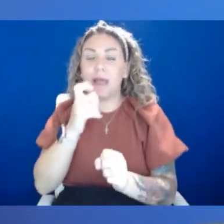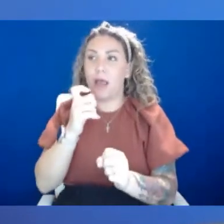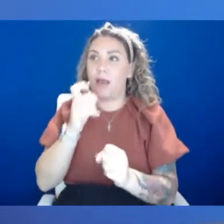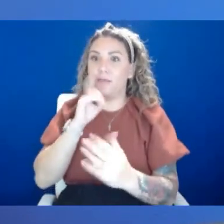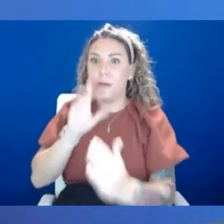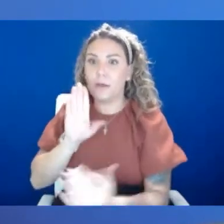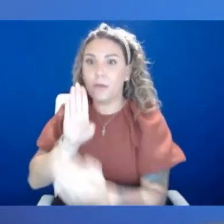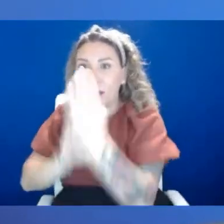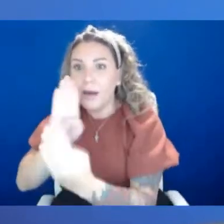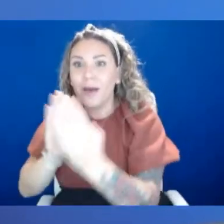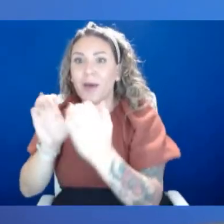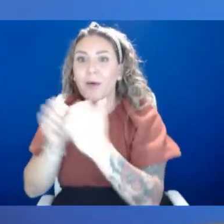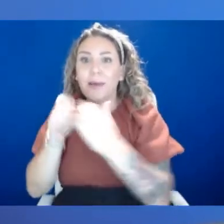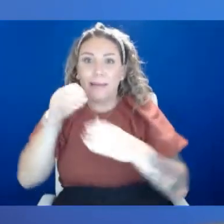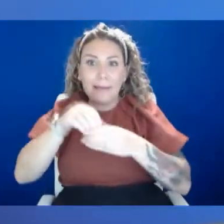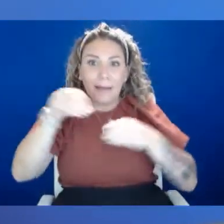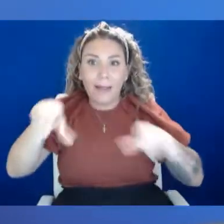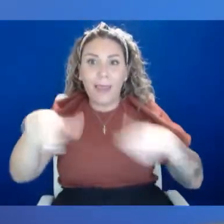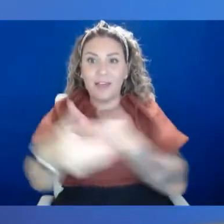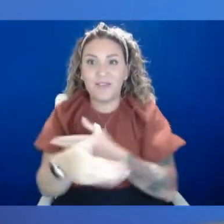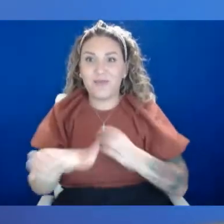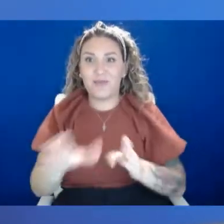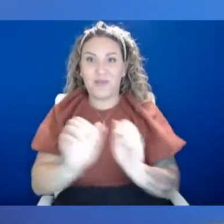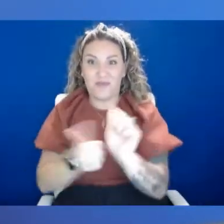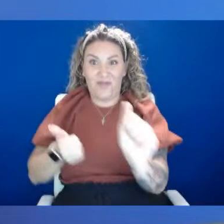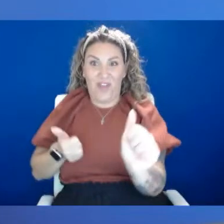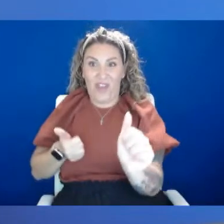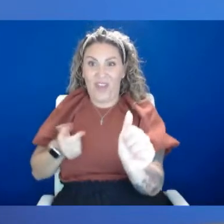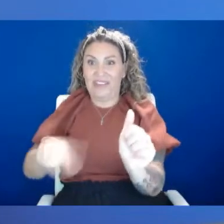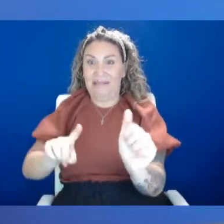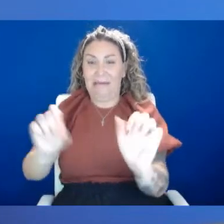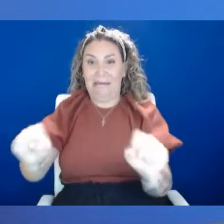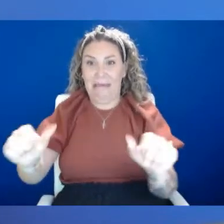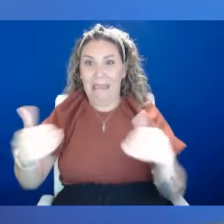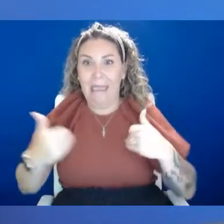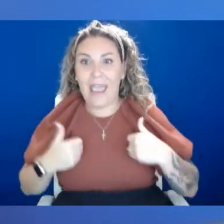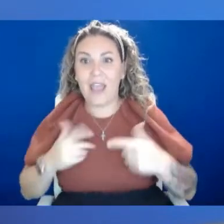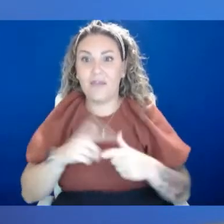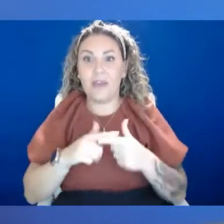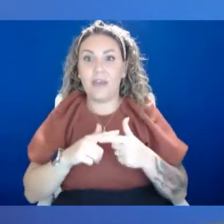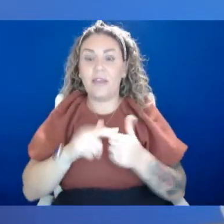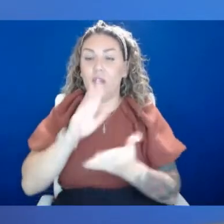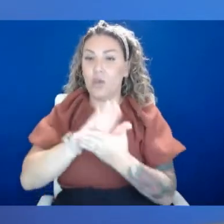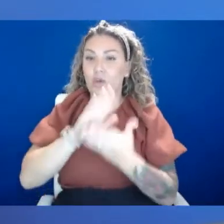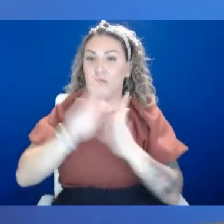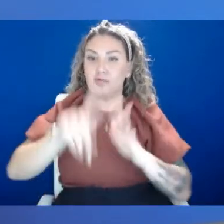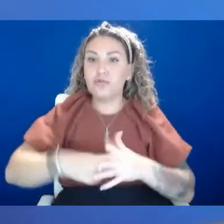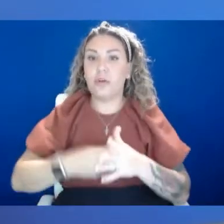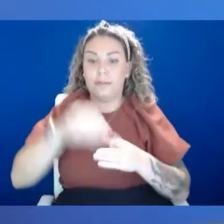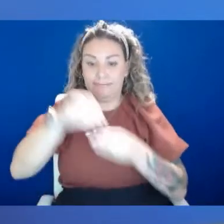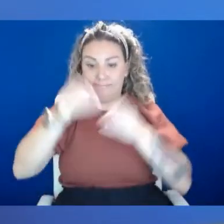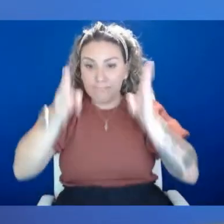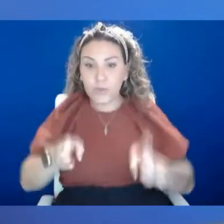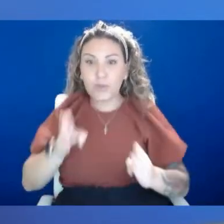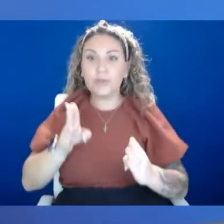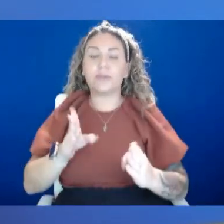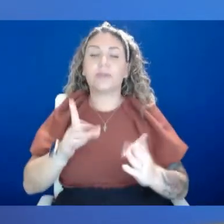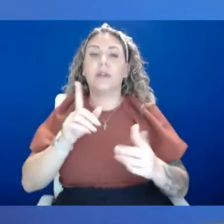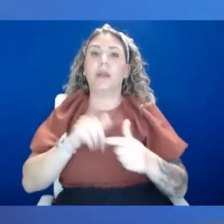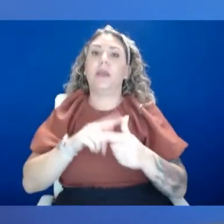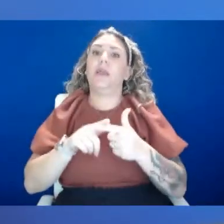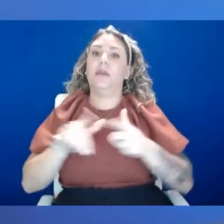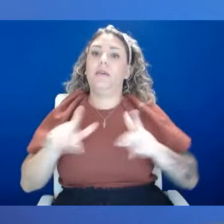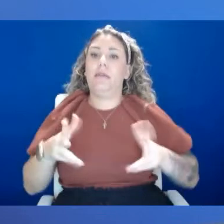avoidance is able to occur. Then school starts back in person and the anxiety shoots back up. So we definitely are